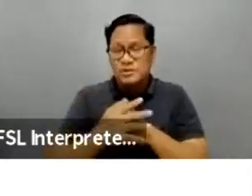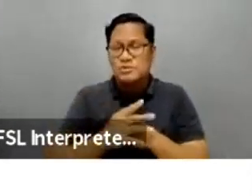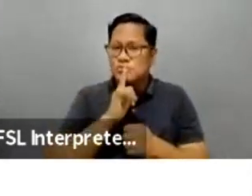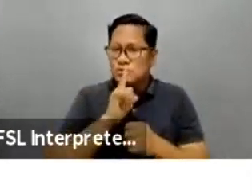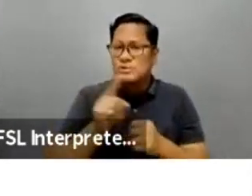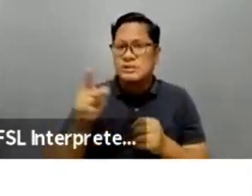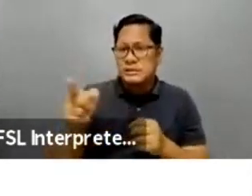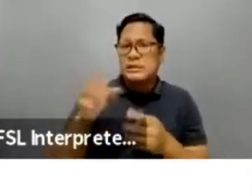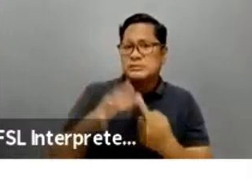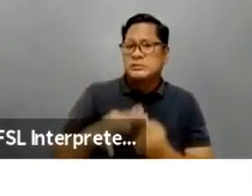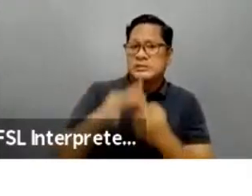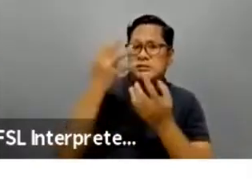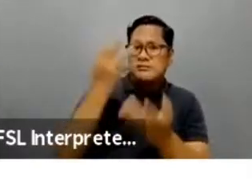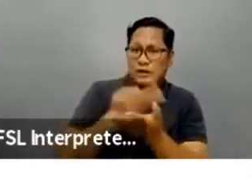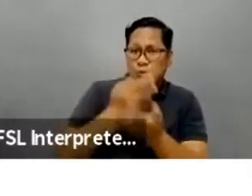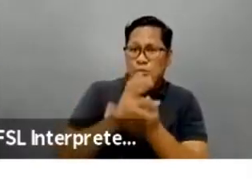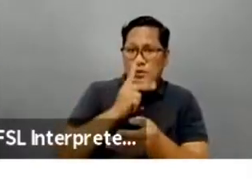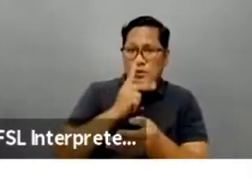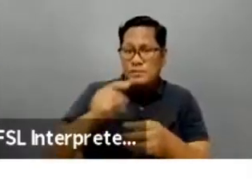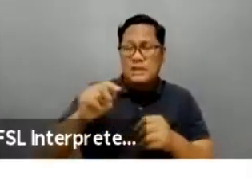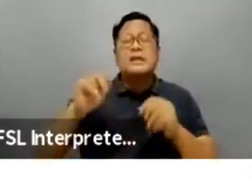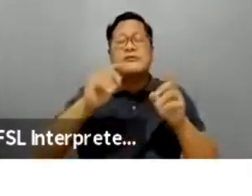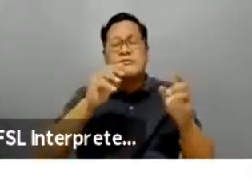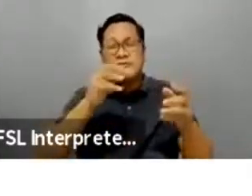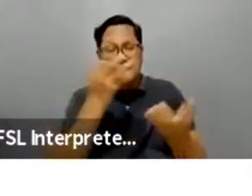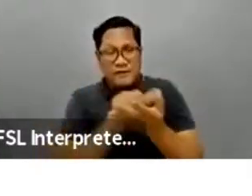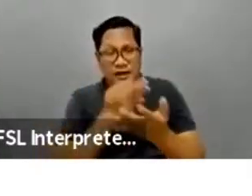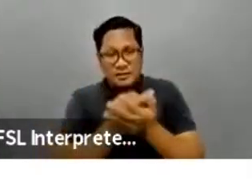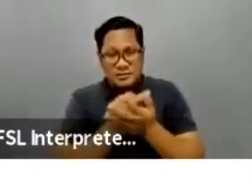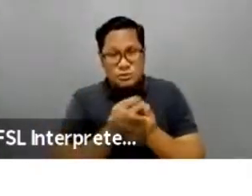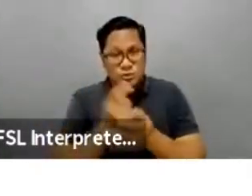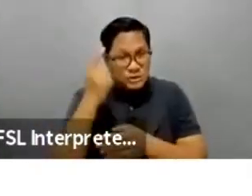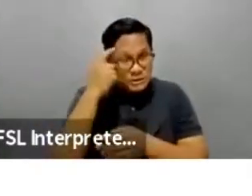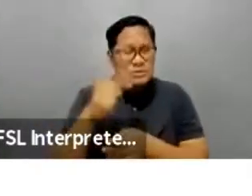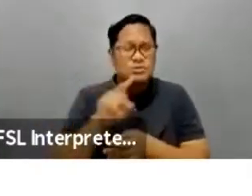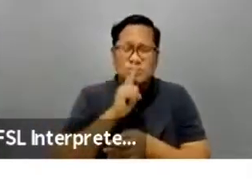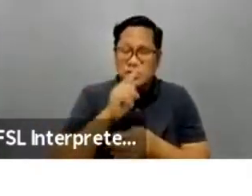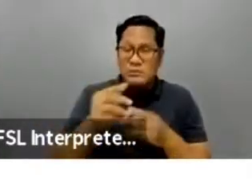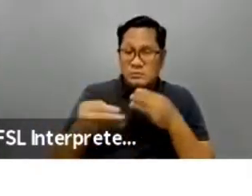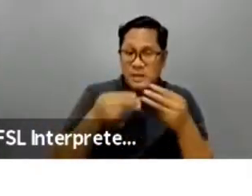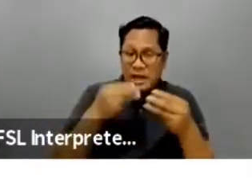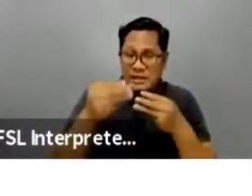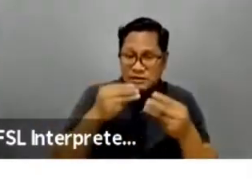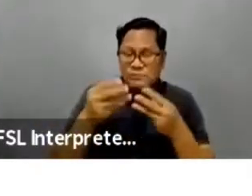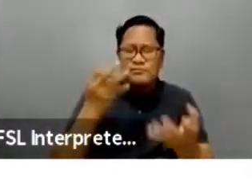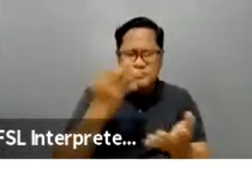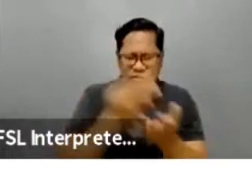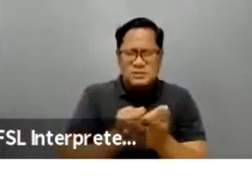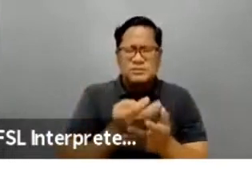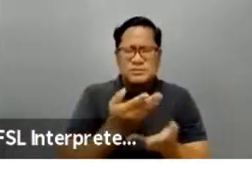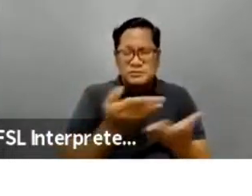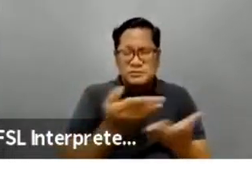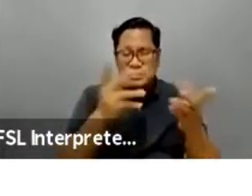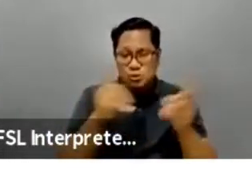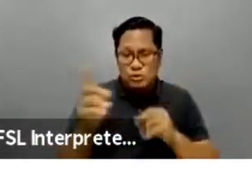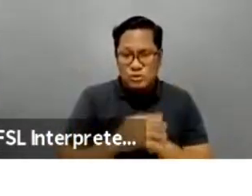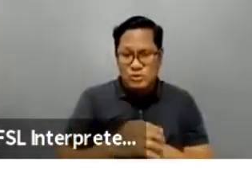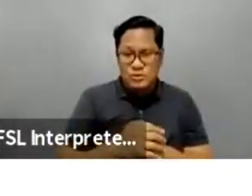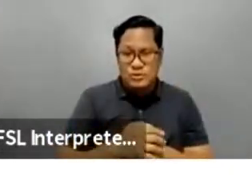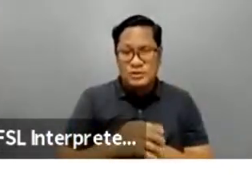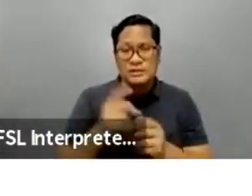everything. Can you imagine the type of financial management expertise that has to be there? See, PhilHealth will be giving the funds